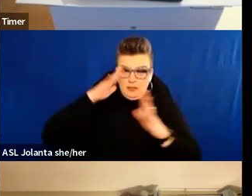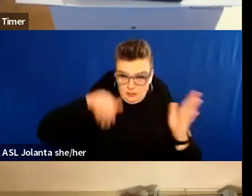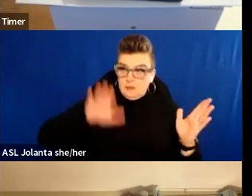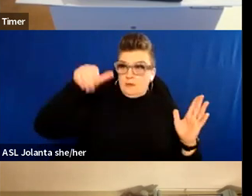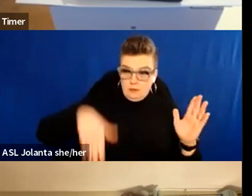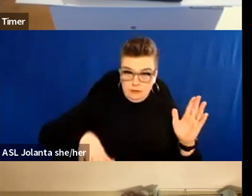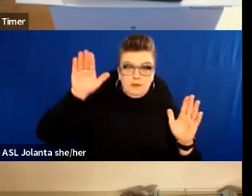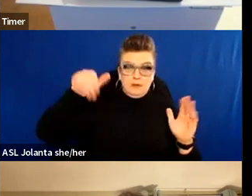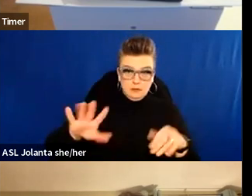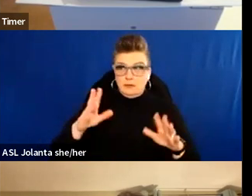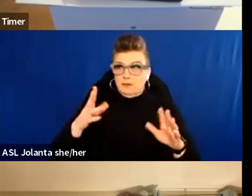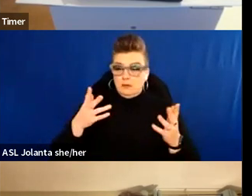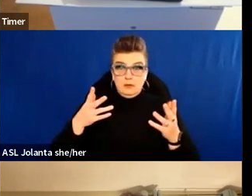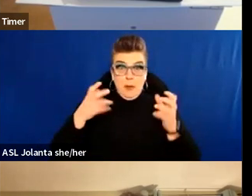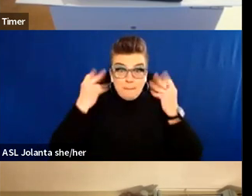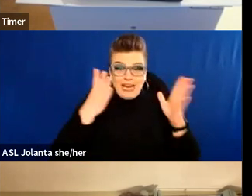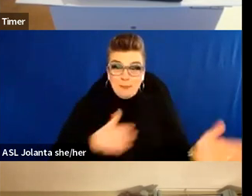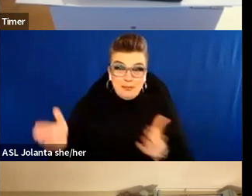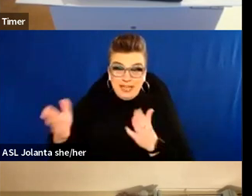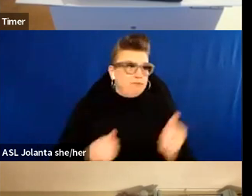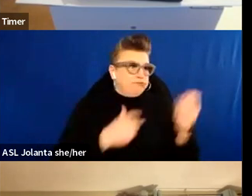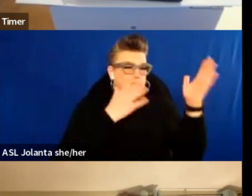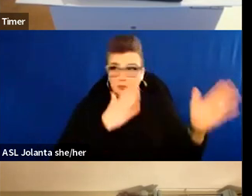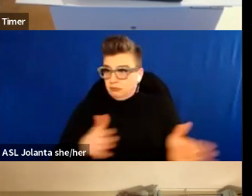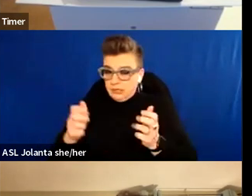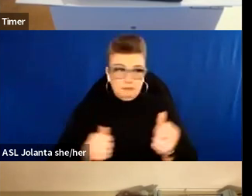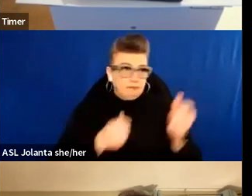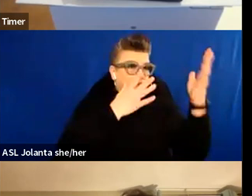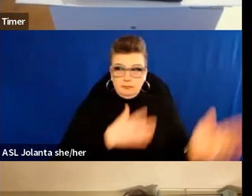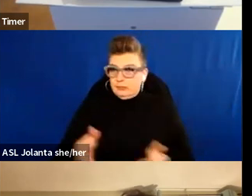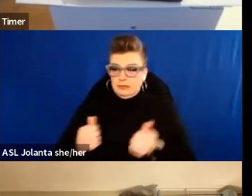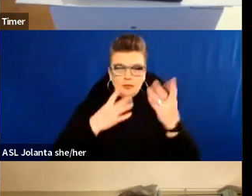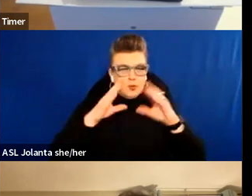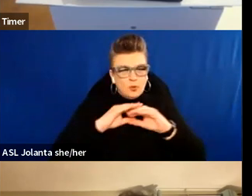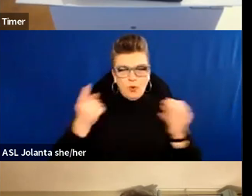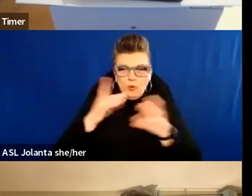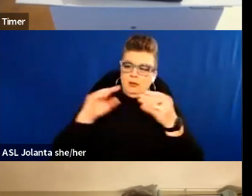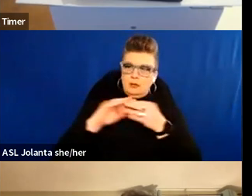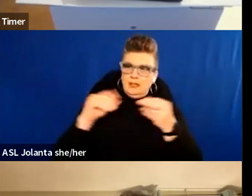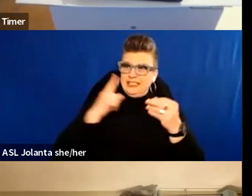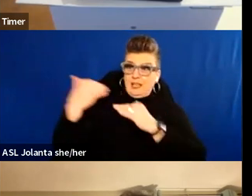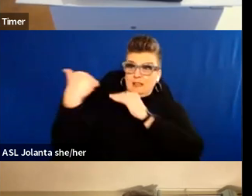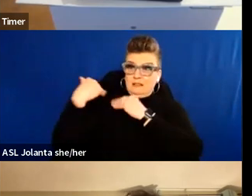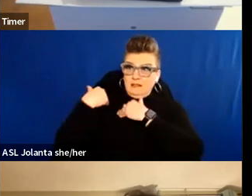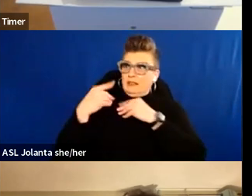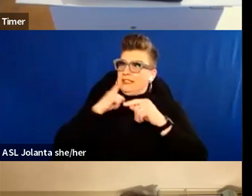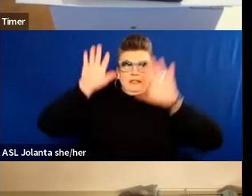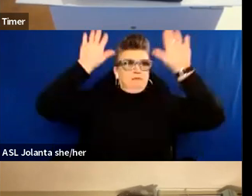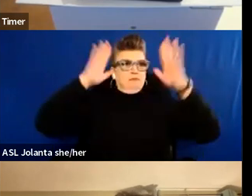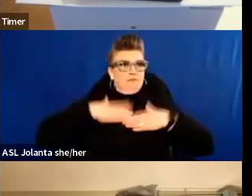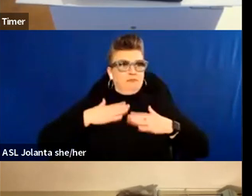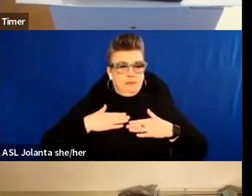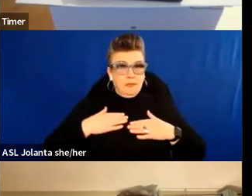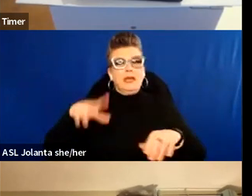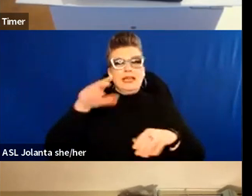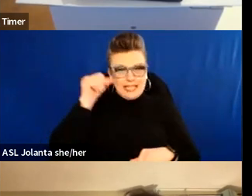plan after plan has been drawn up over the years but no one has taken a stand and said that the responsibility of madison park rests with me dr casilia said